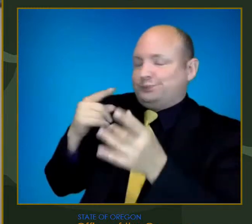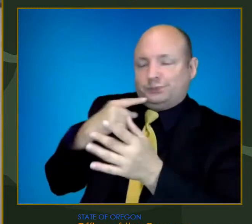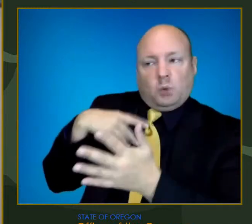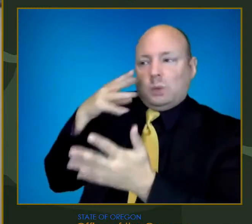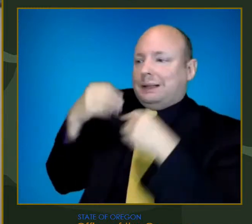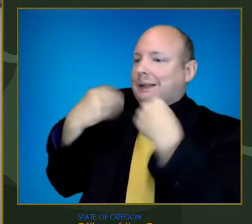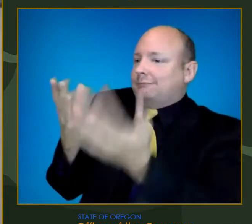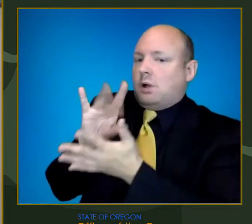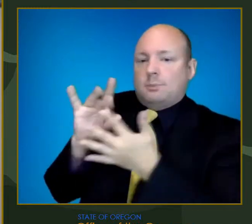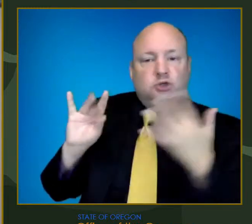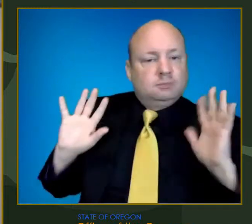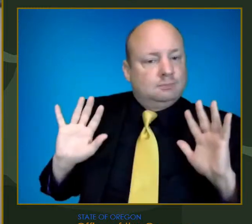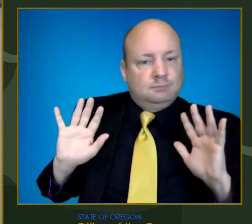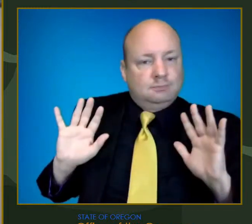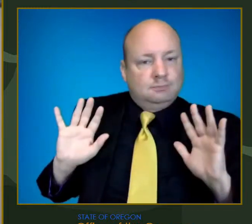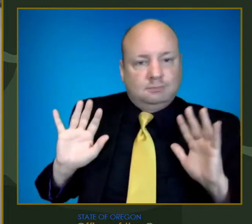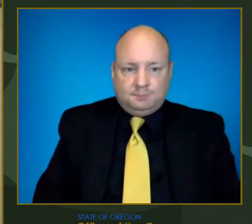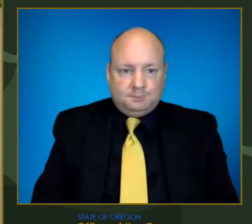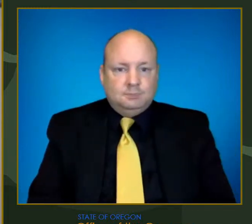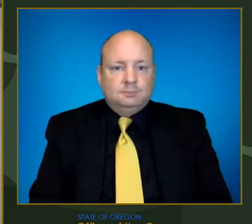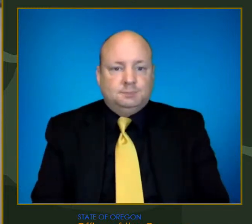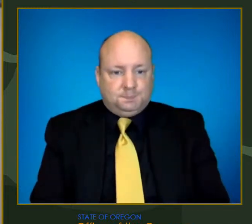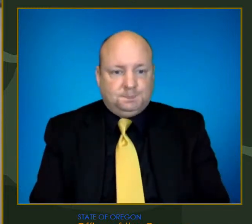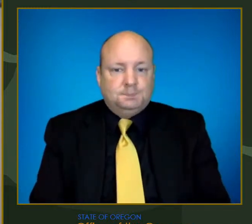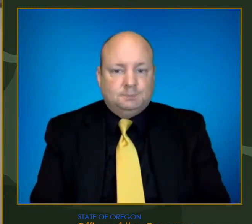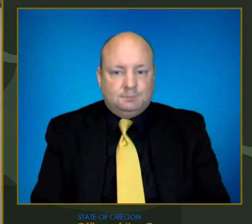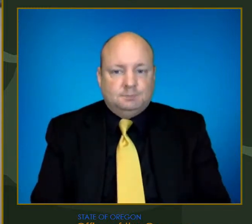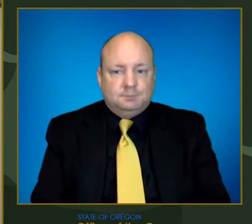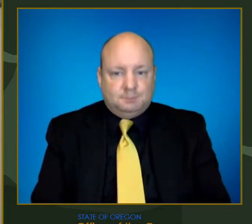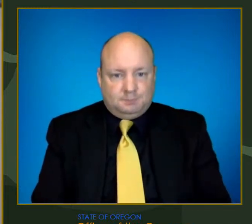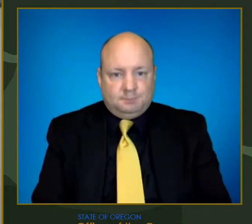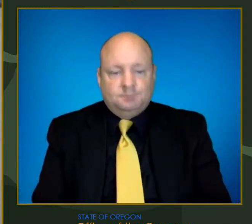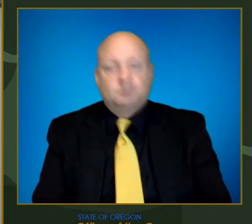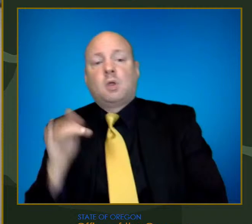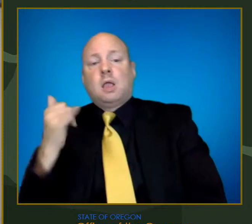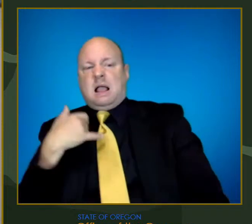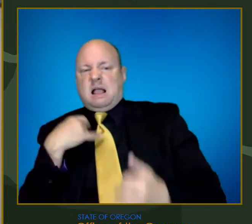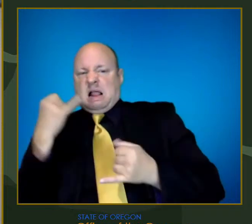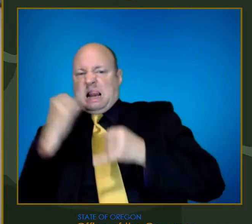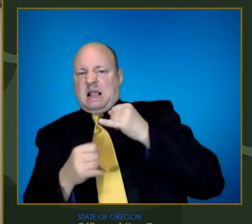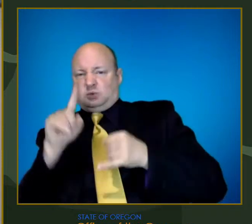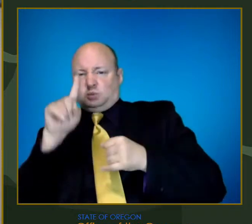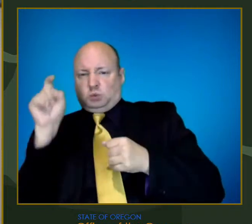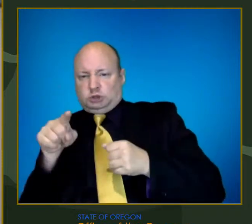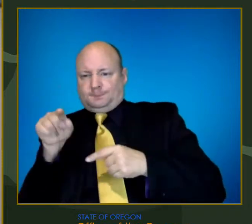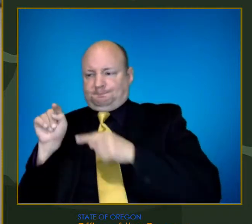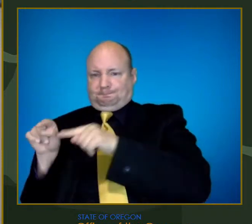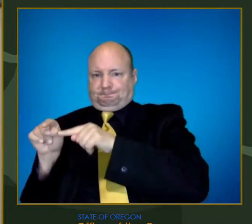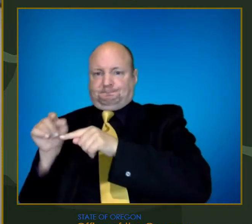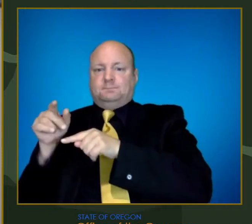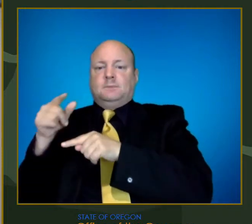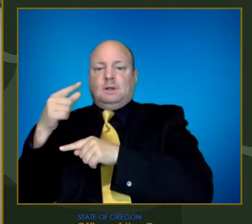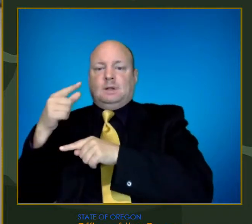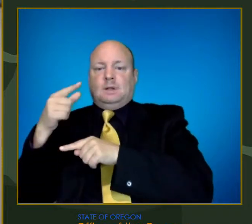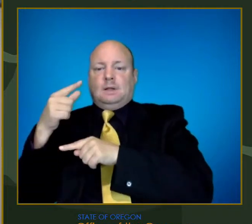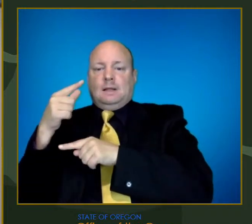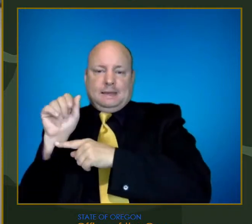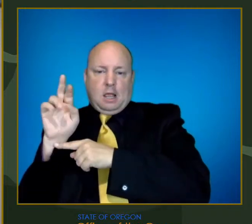Thanks, Lisa. We'll be going to the last question, which is from Gary Warner with EO Media. Go ahead, Gary.